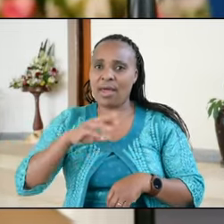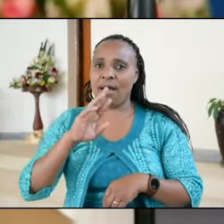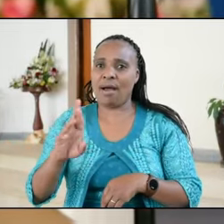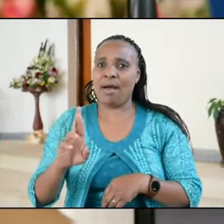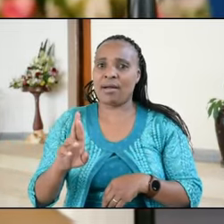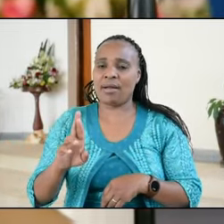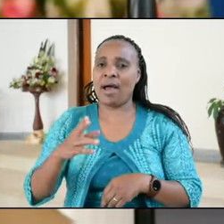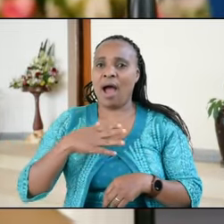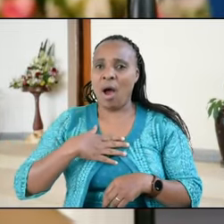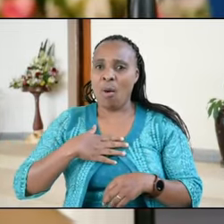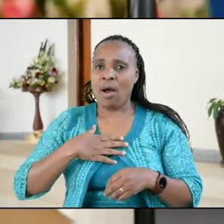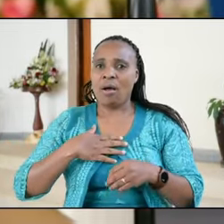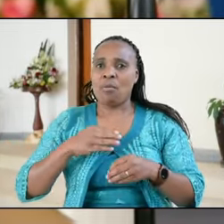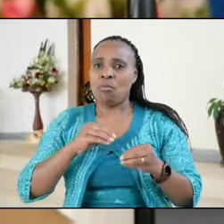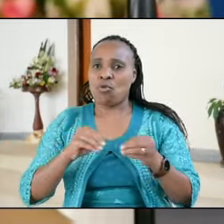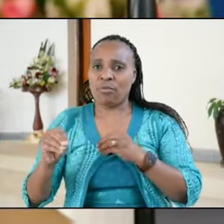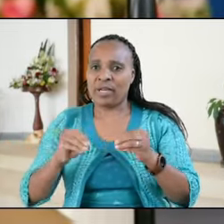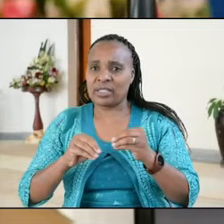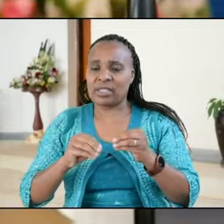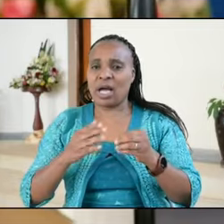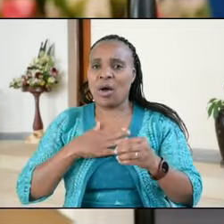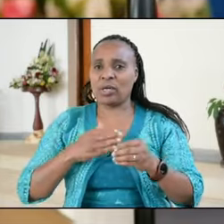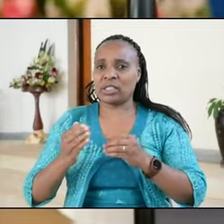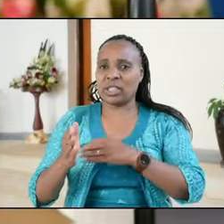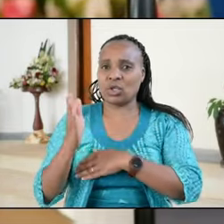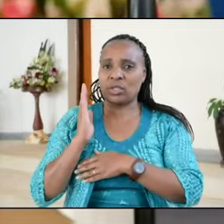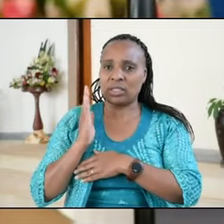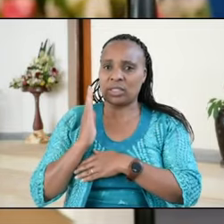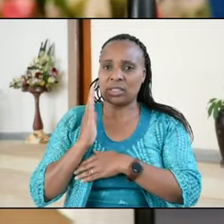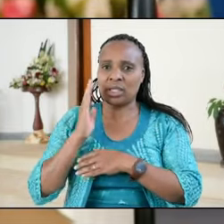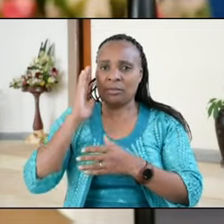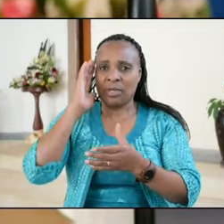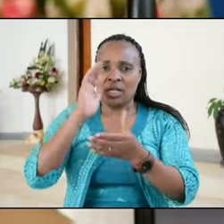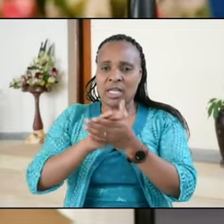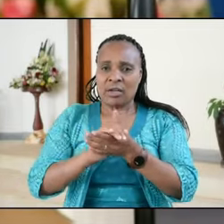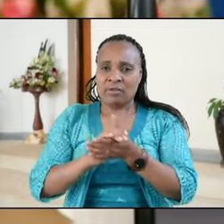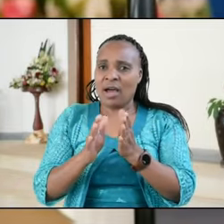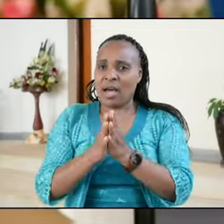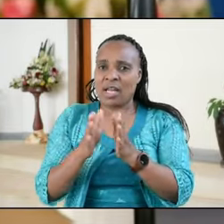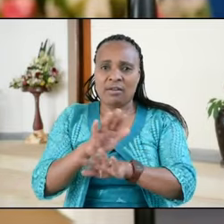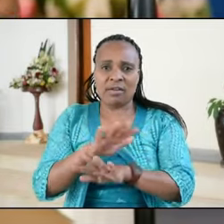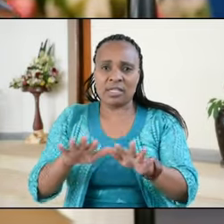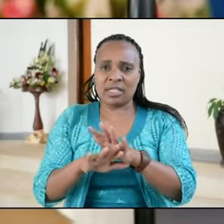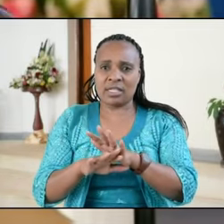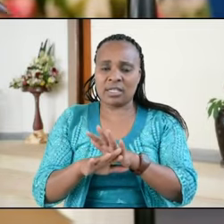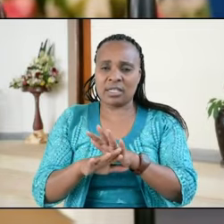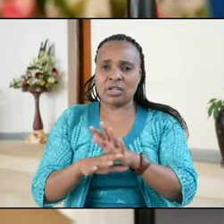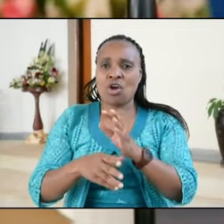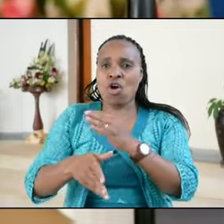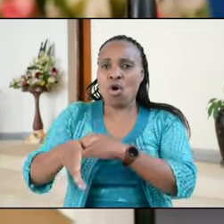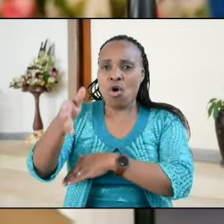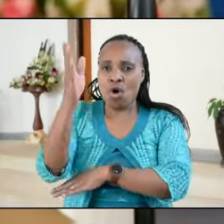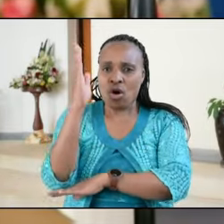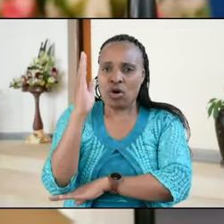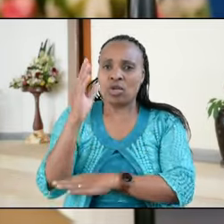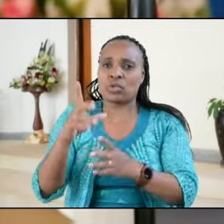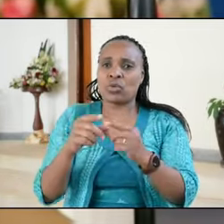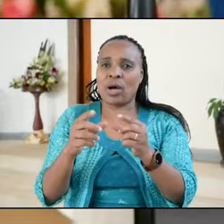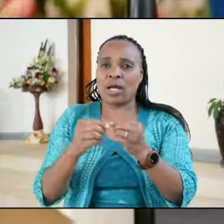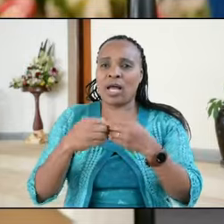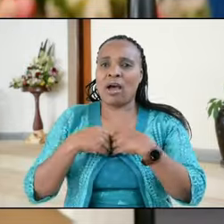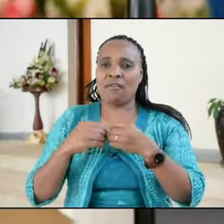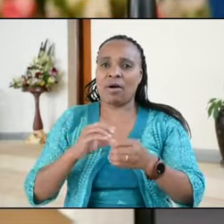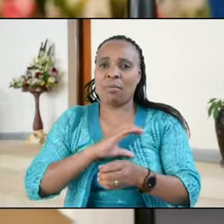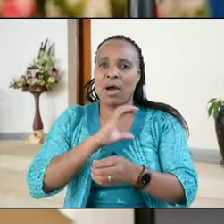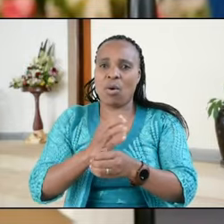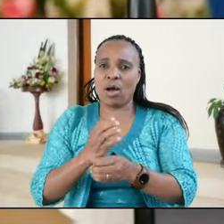false notions, our insecurities, our unbelief, and our everything else, God's word has the power to lay that